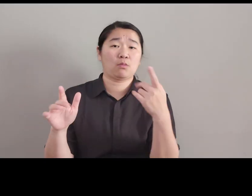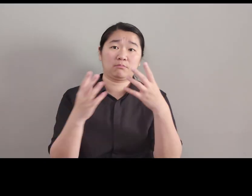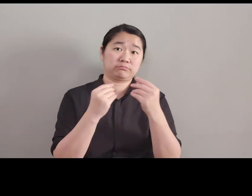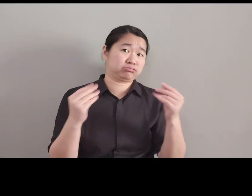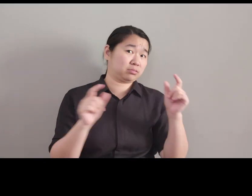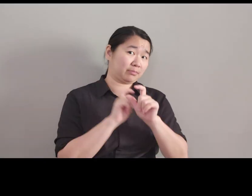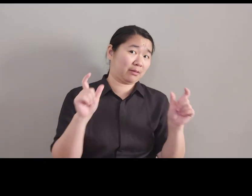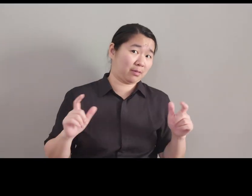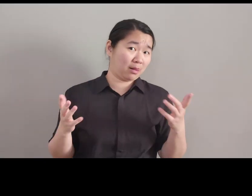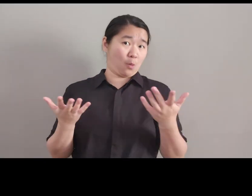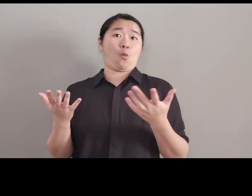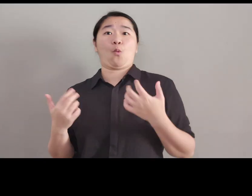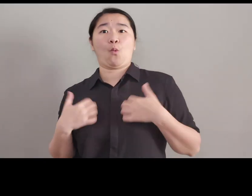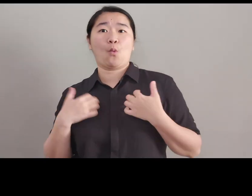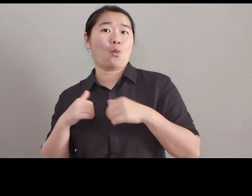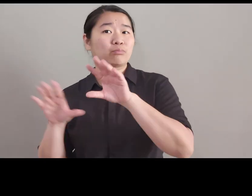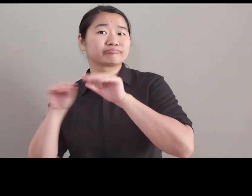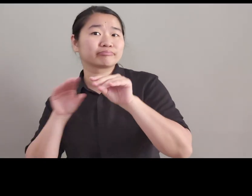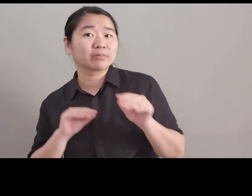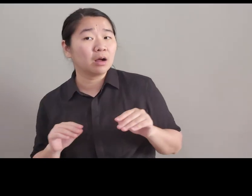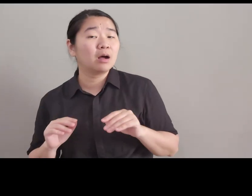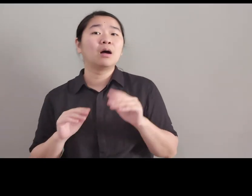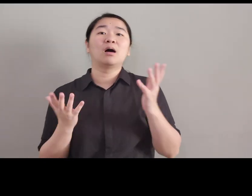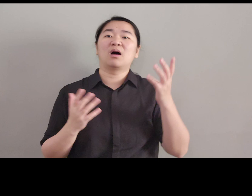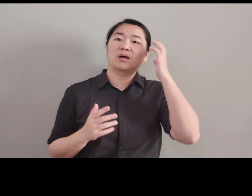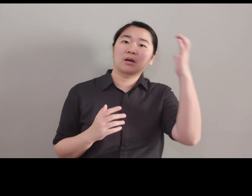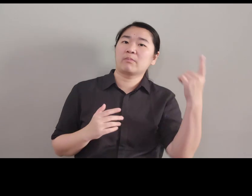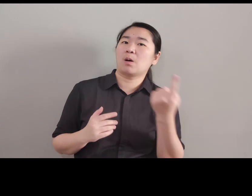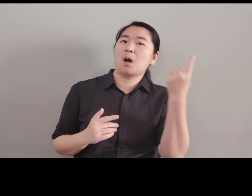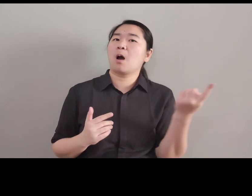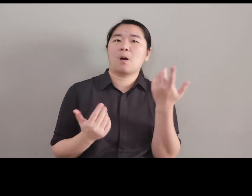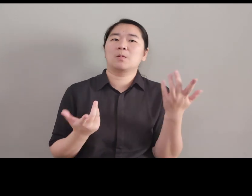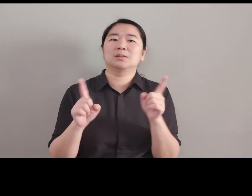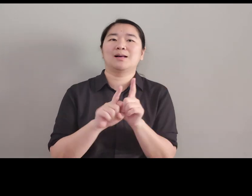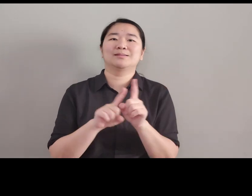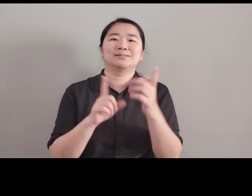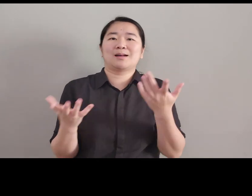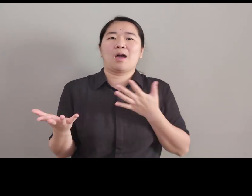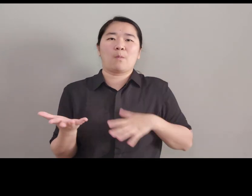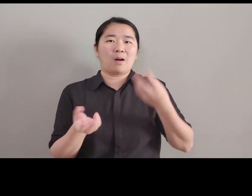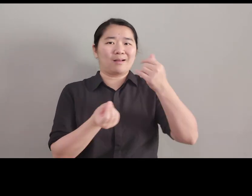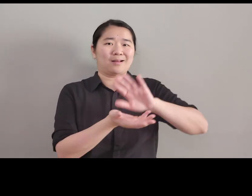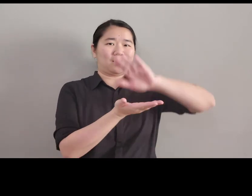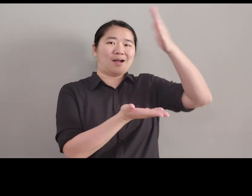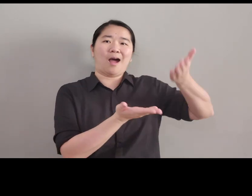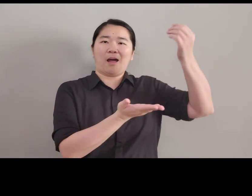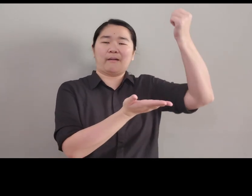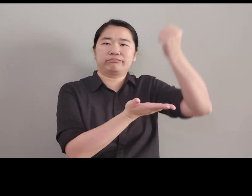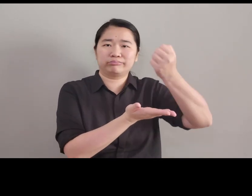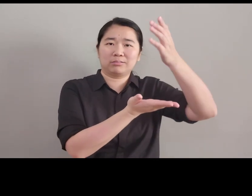the governments looking for a solution, because I think governments are always going to run out of funds at some point or the other, and that's going to become an even bigger